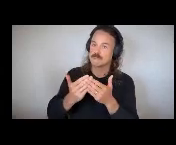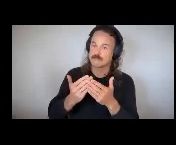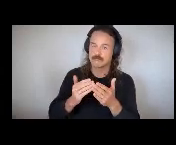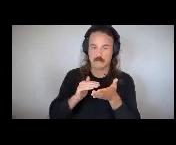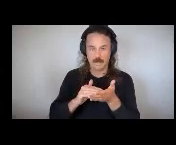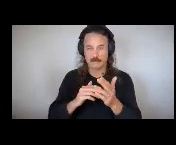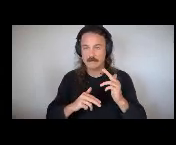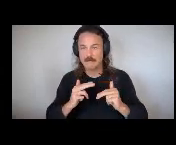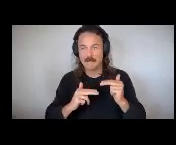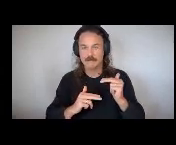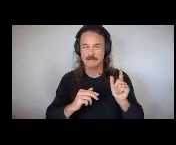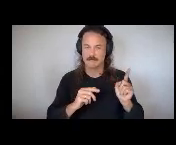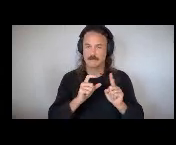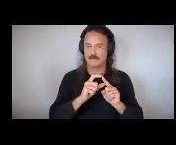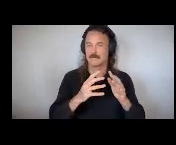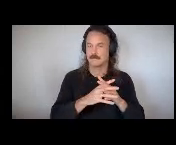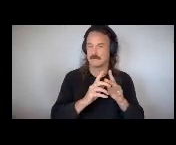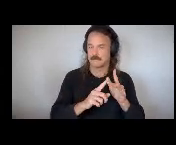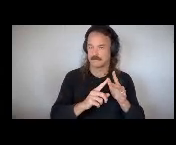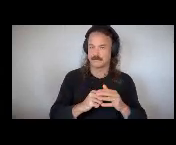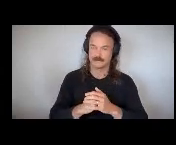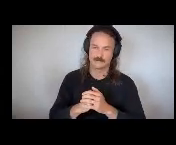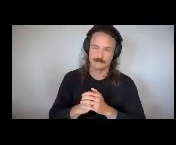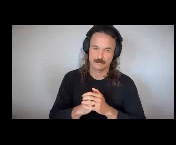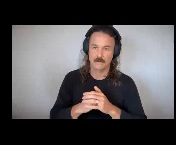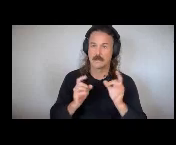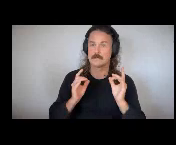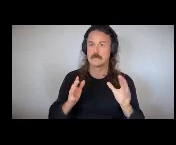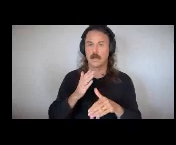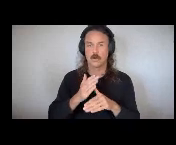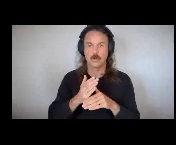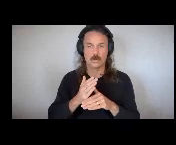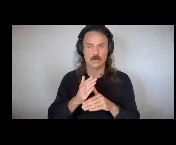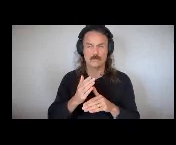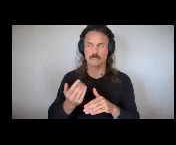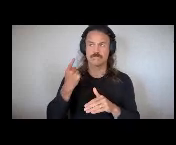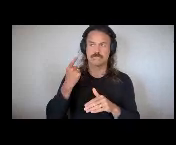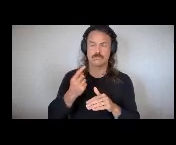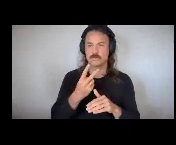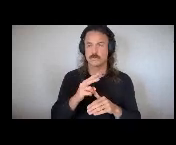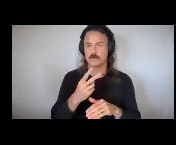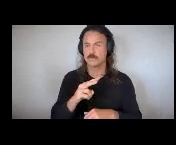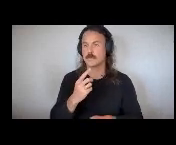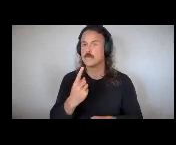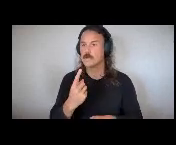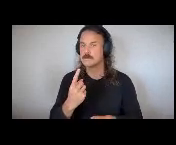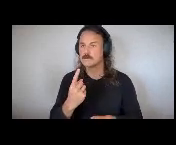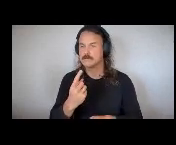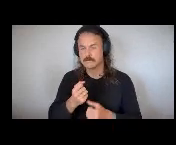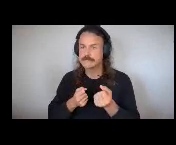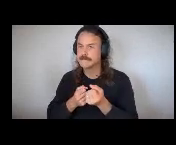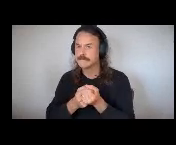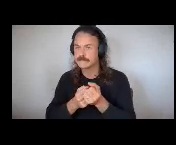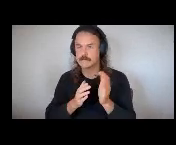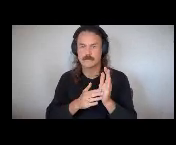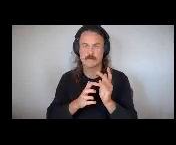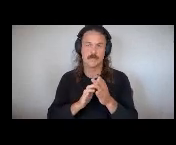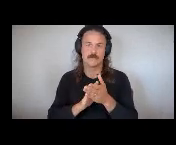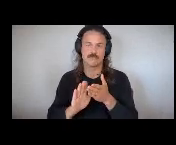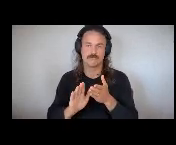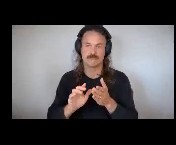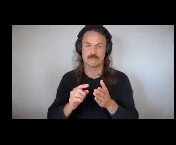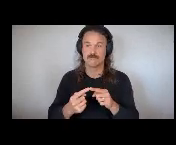We first started working with Monash back in 2021. And at the time, there was no